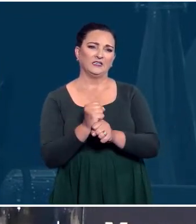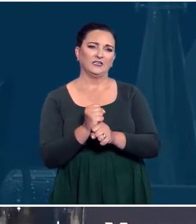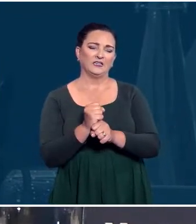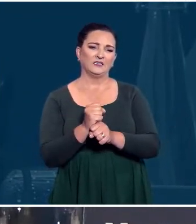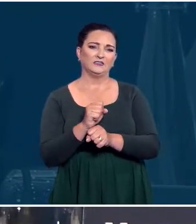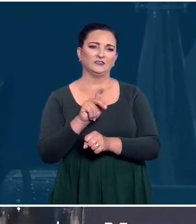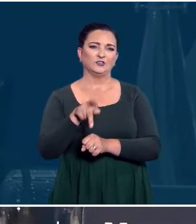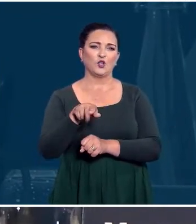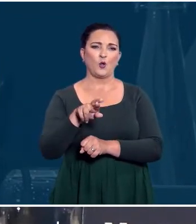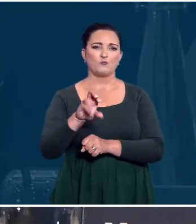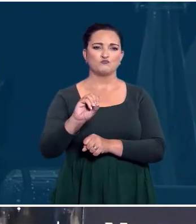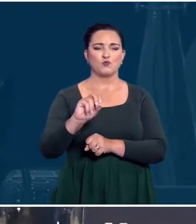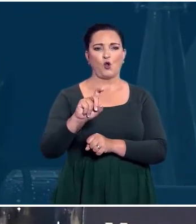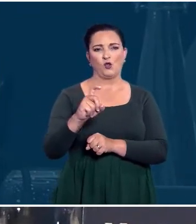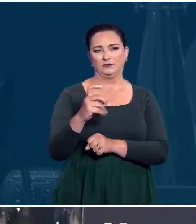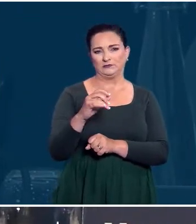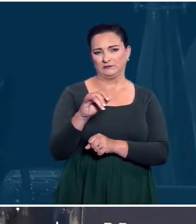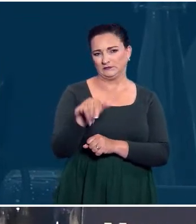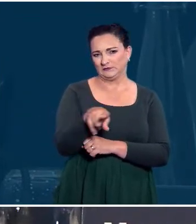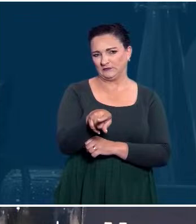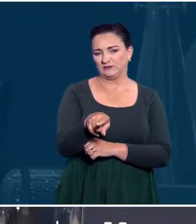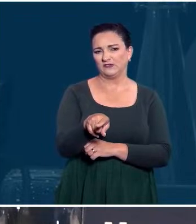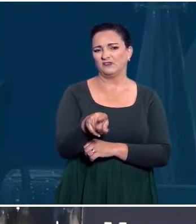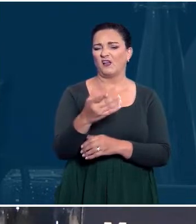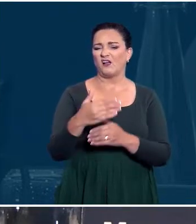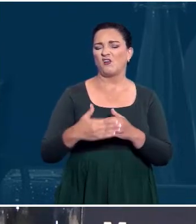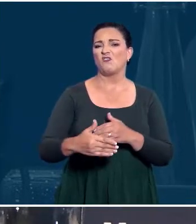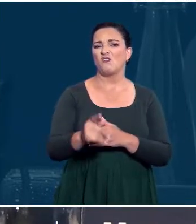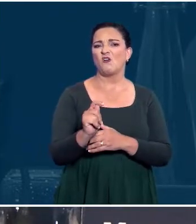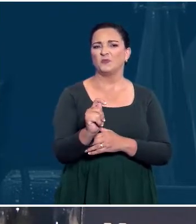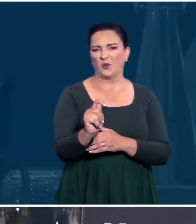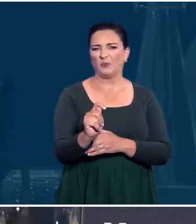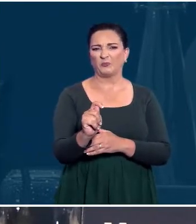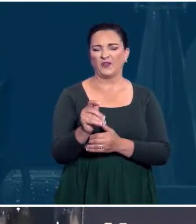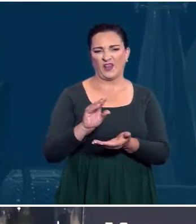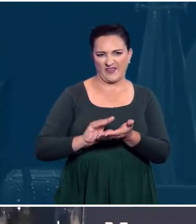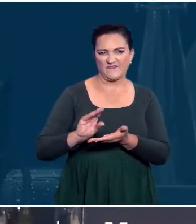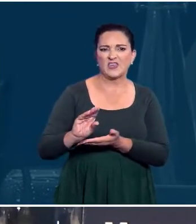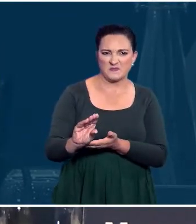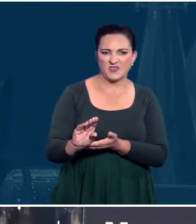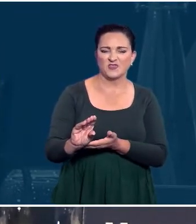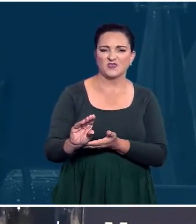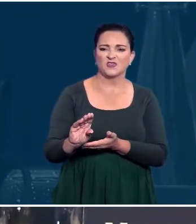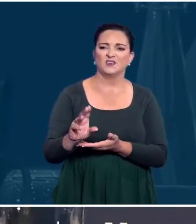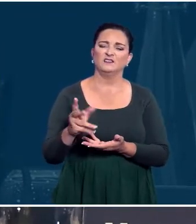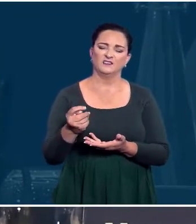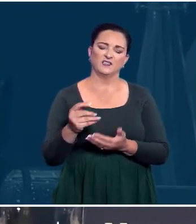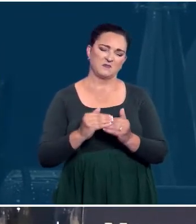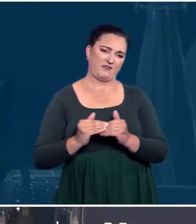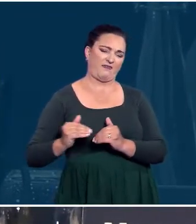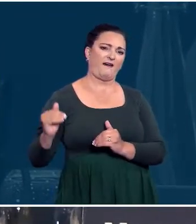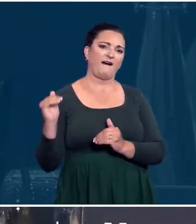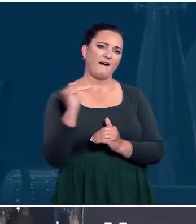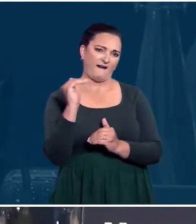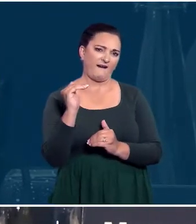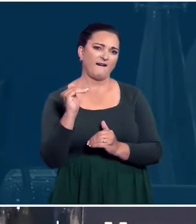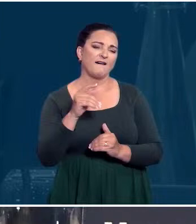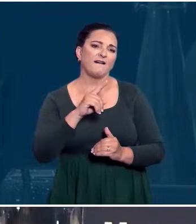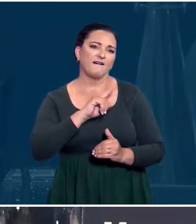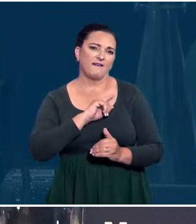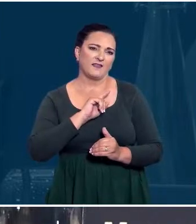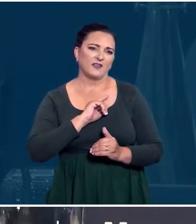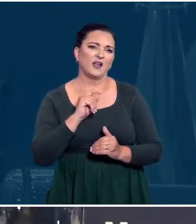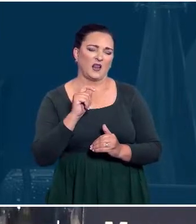corporates might pay for long-term investment, and that's been very high for a long time, so it's always dampening down on gross fixed